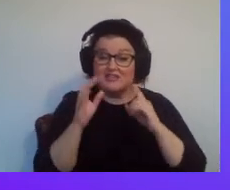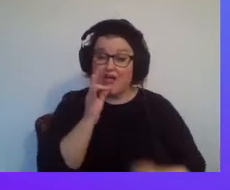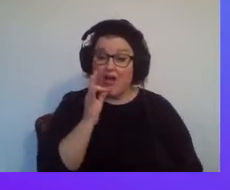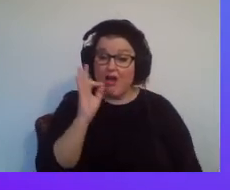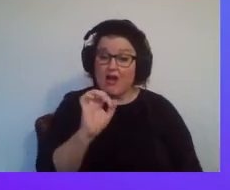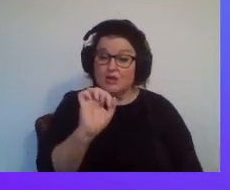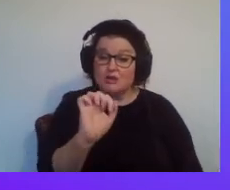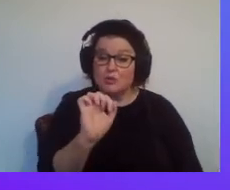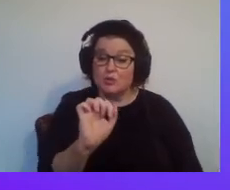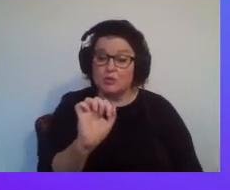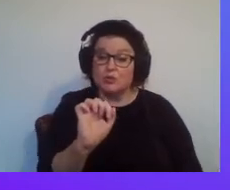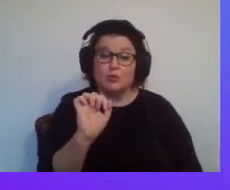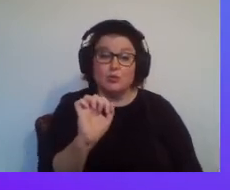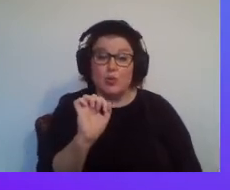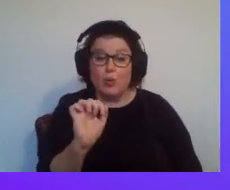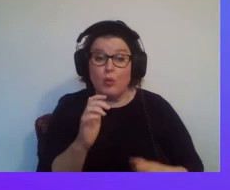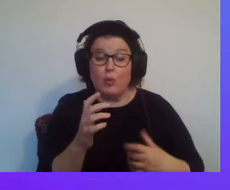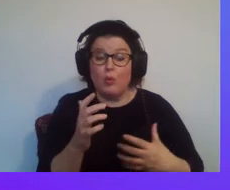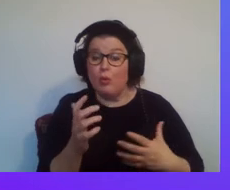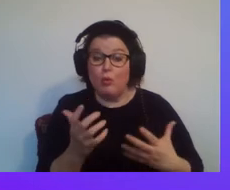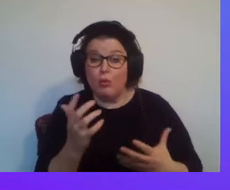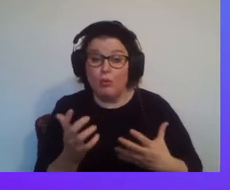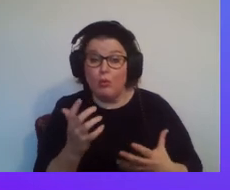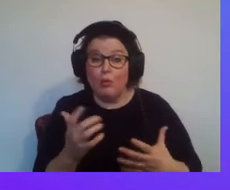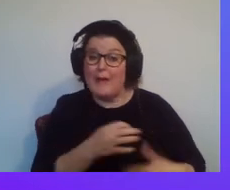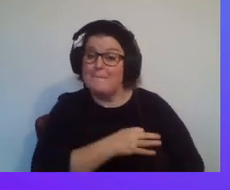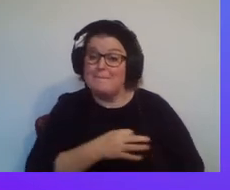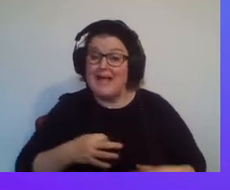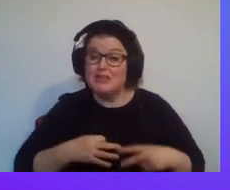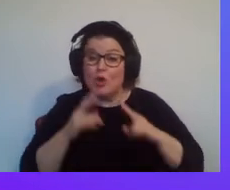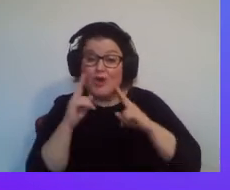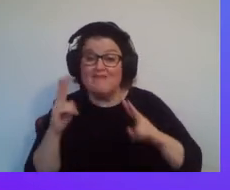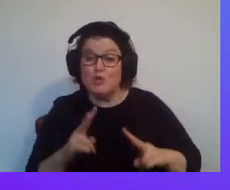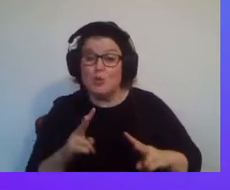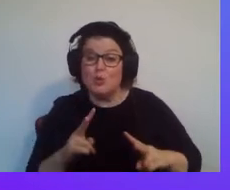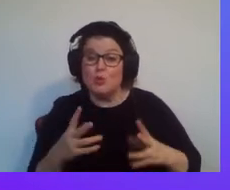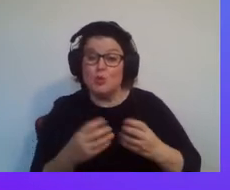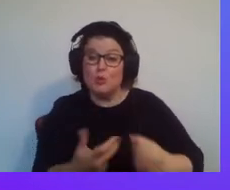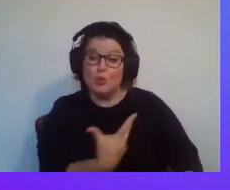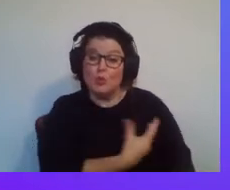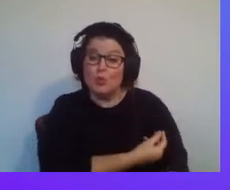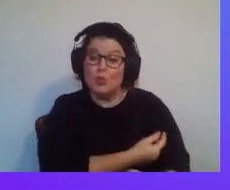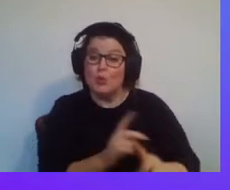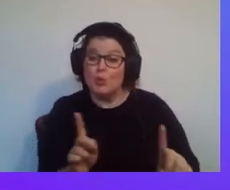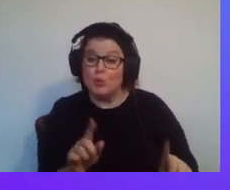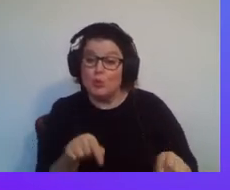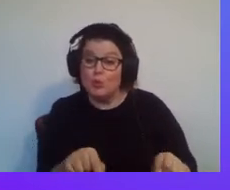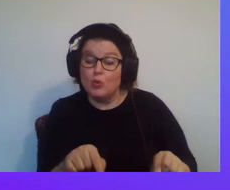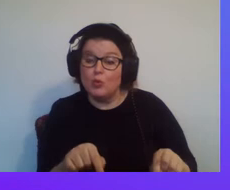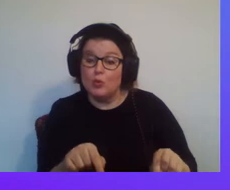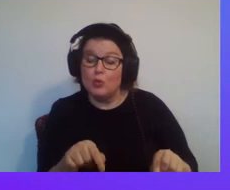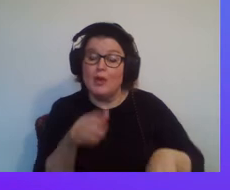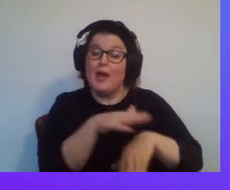a broad stroke on medically where we are, how Black, Asian, and minority